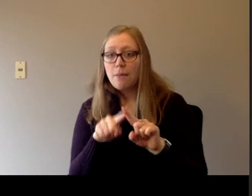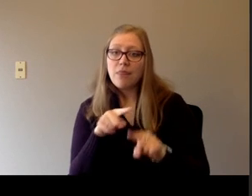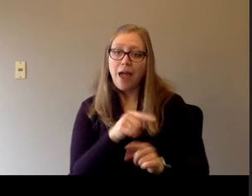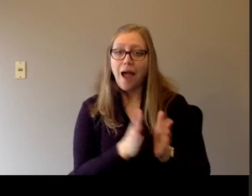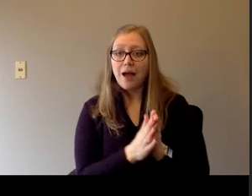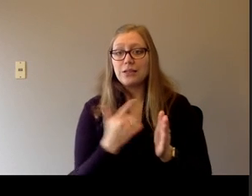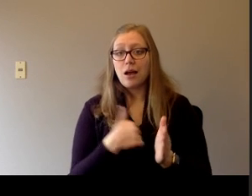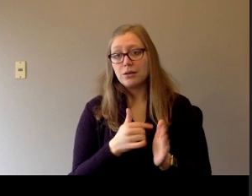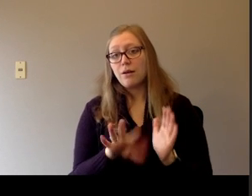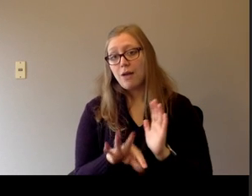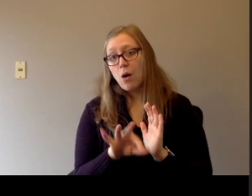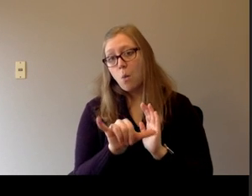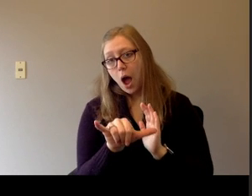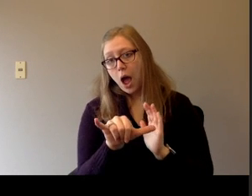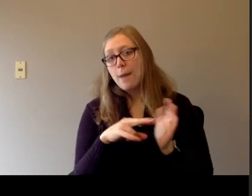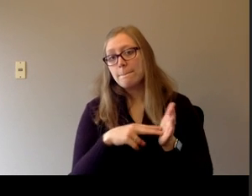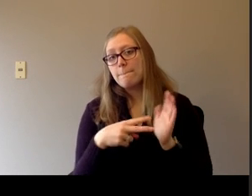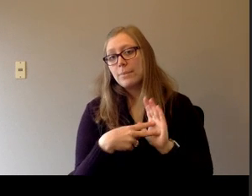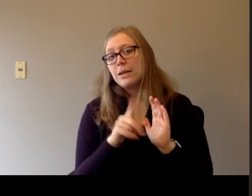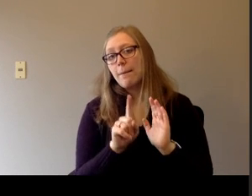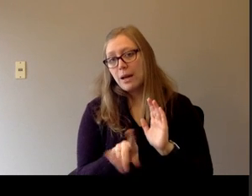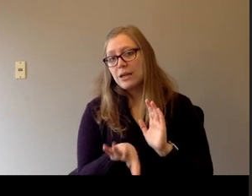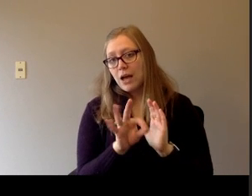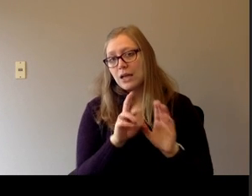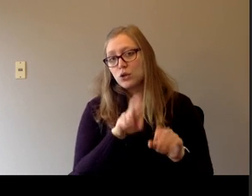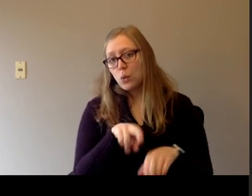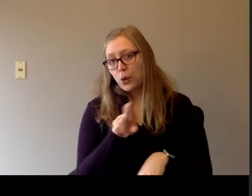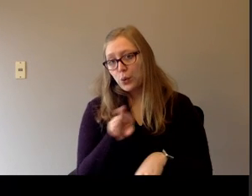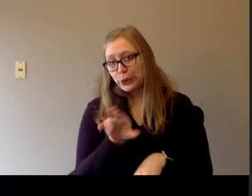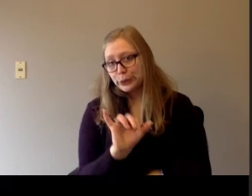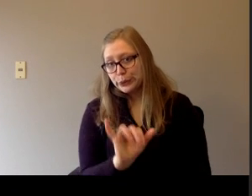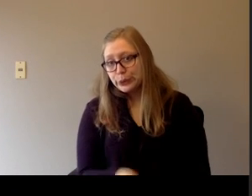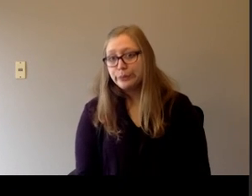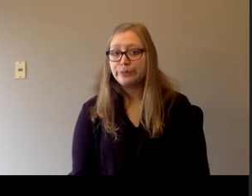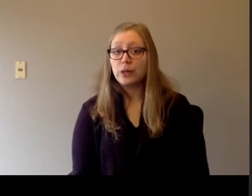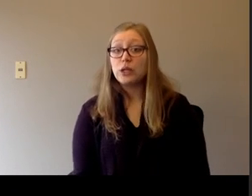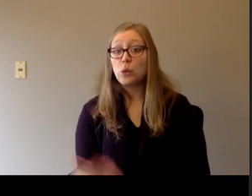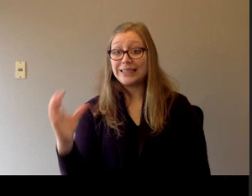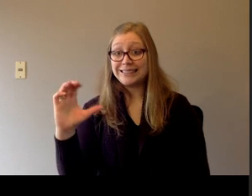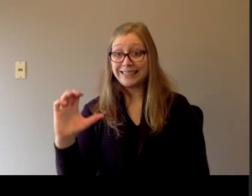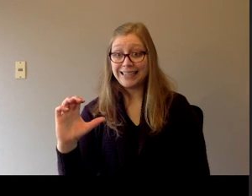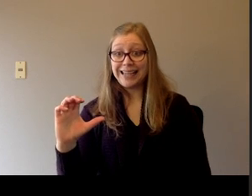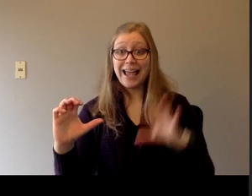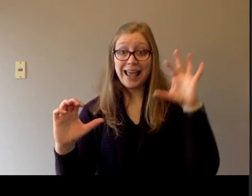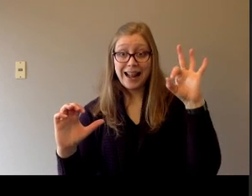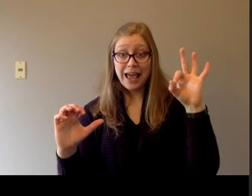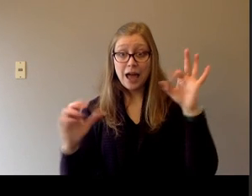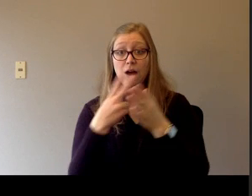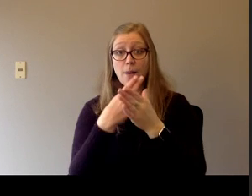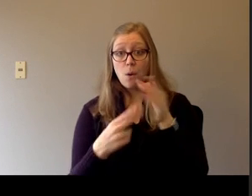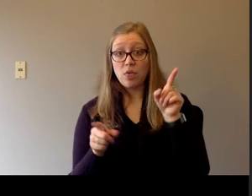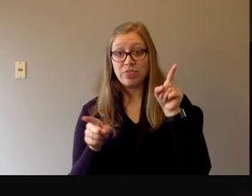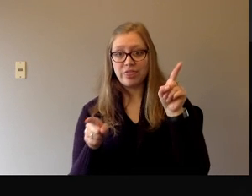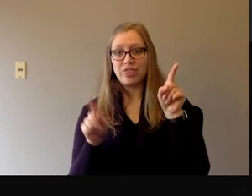have to take the square root. So angle C and angle F are equal to 36 degrees.